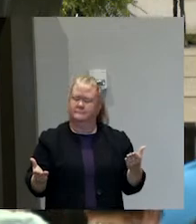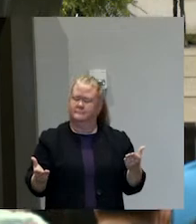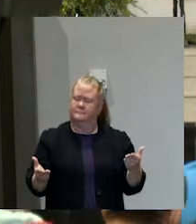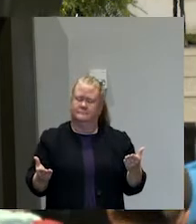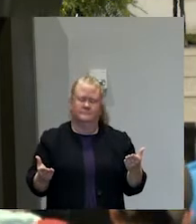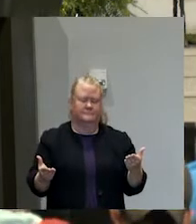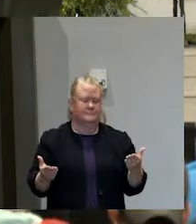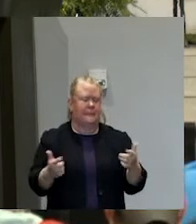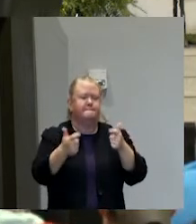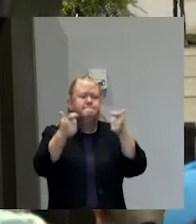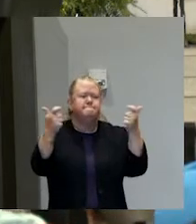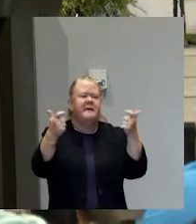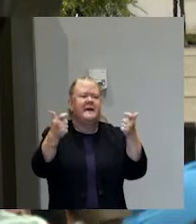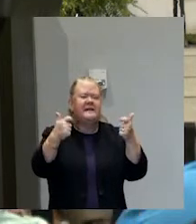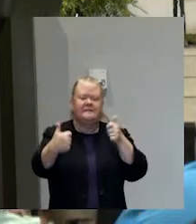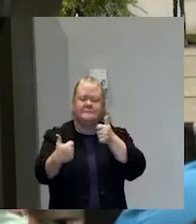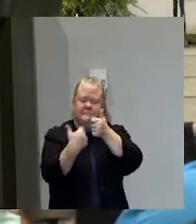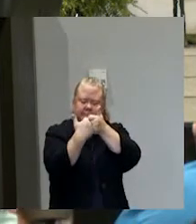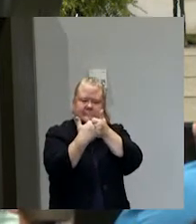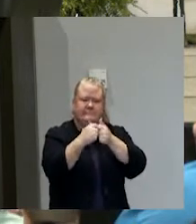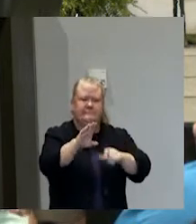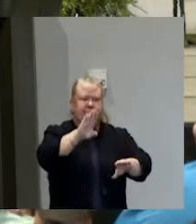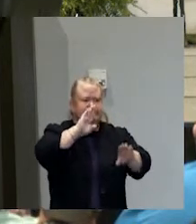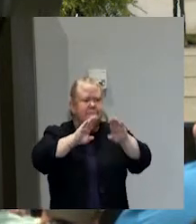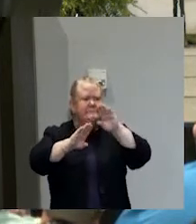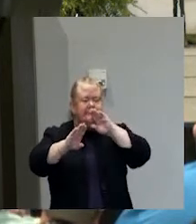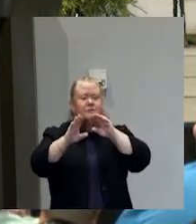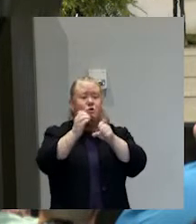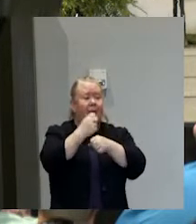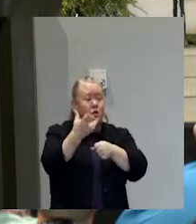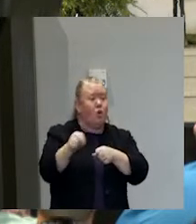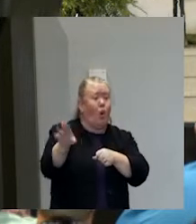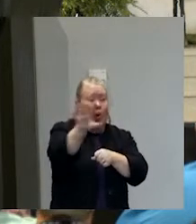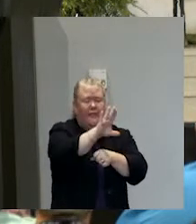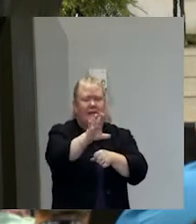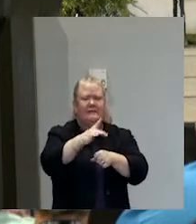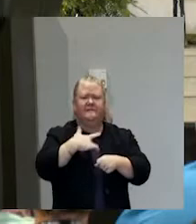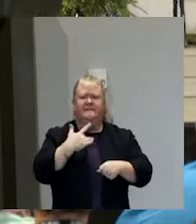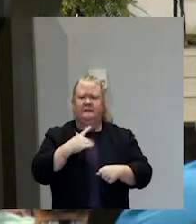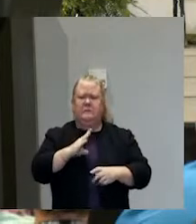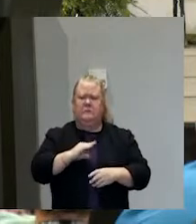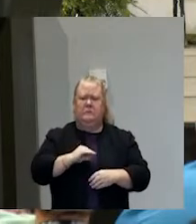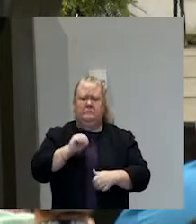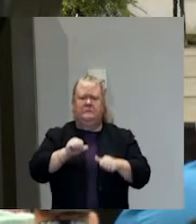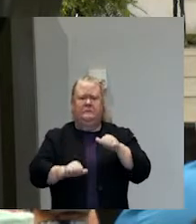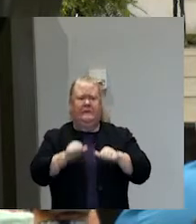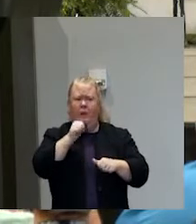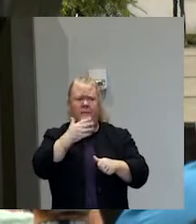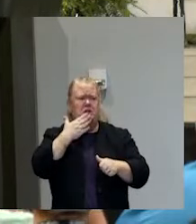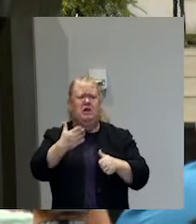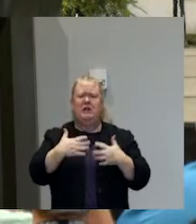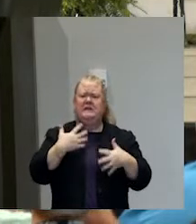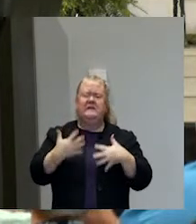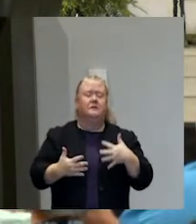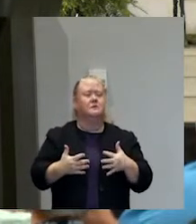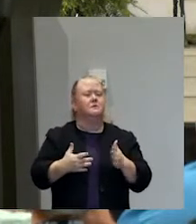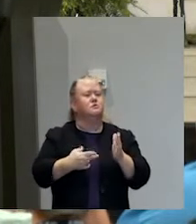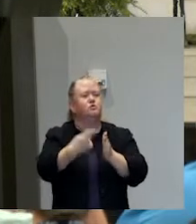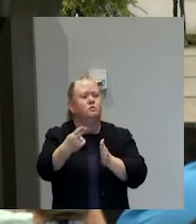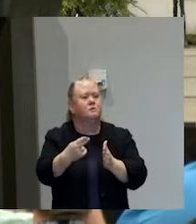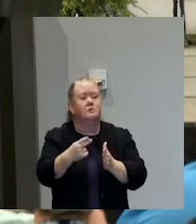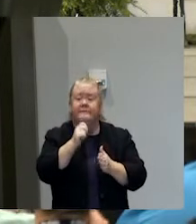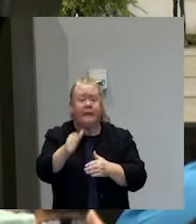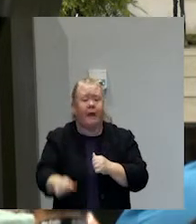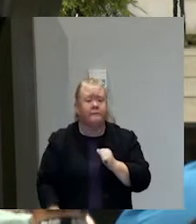obstacles to making your own thing is being insecure that it's not going to be good. And the truth is, it's not.